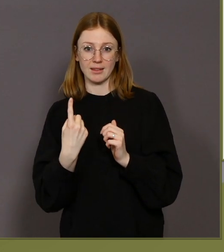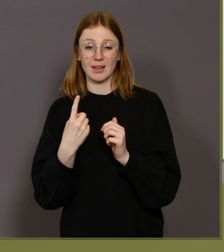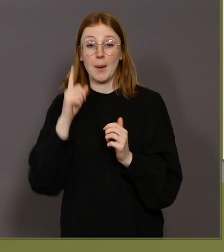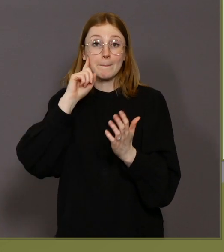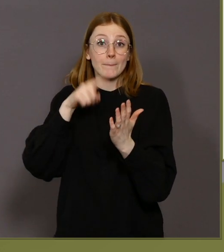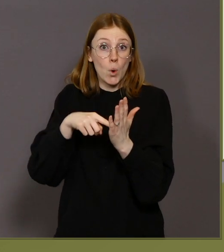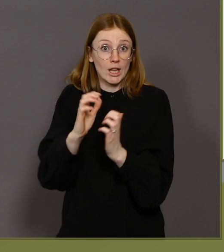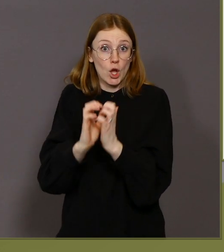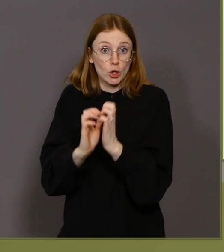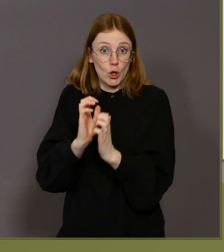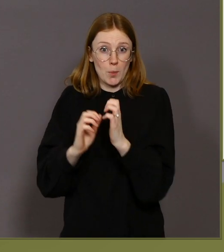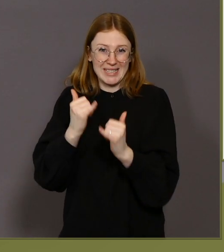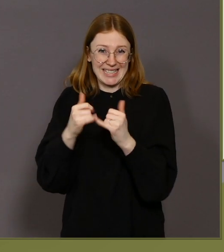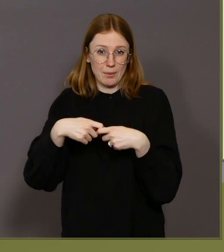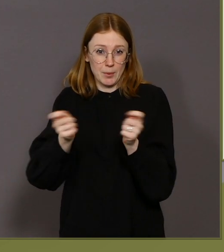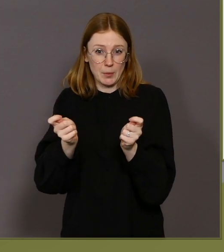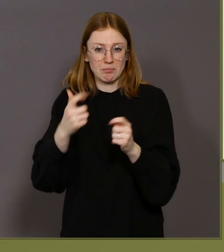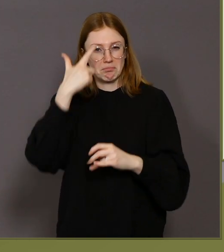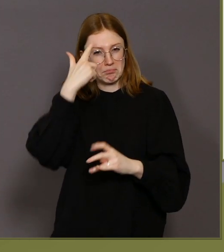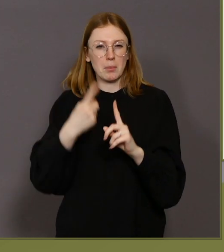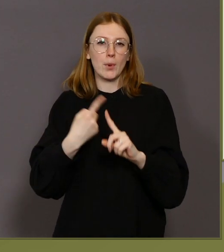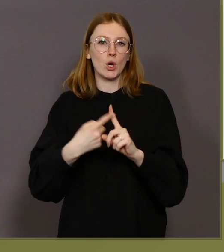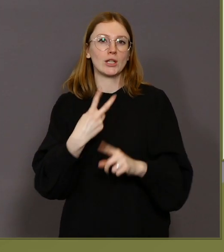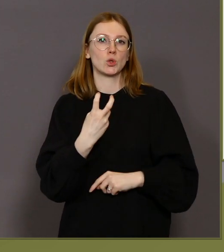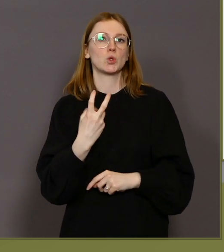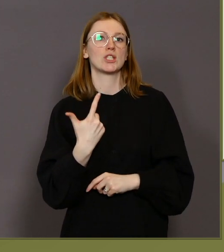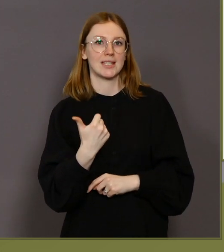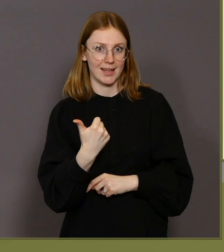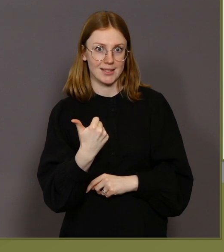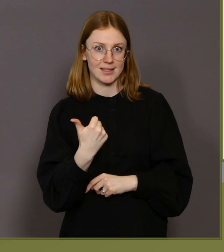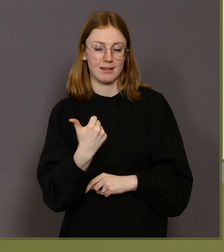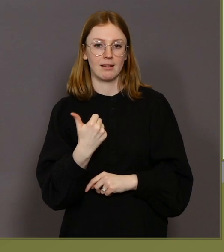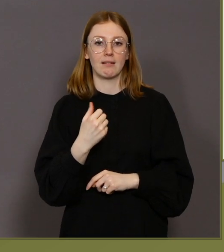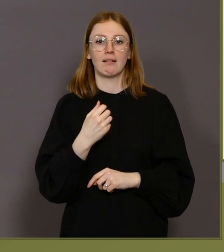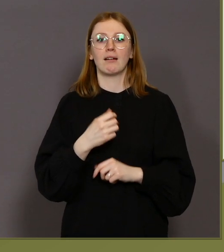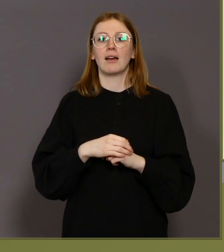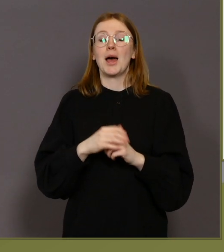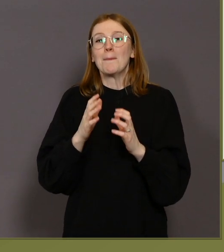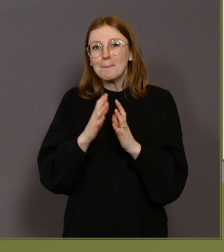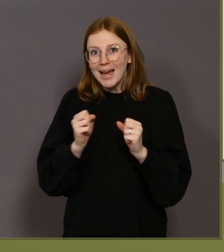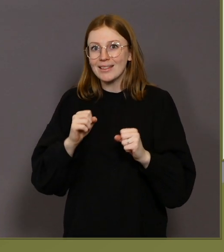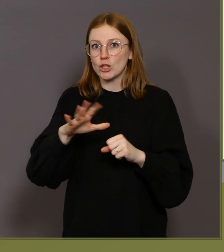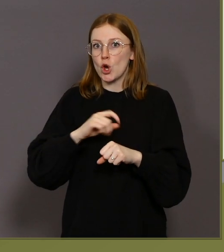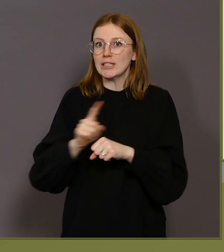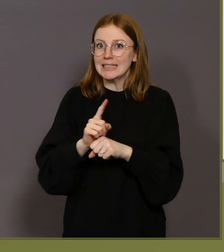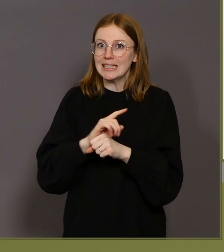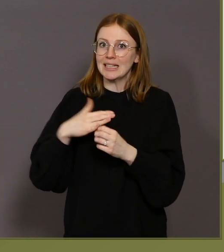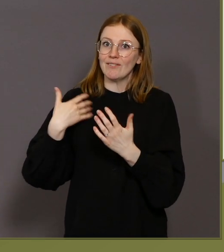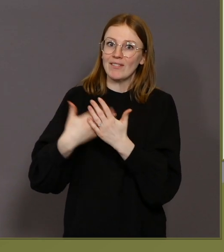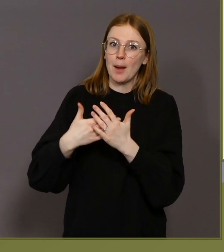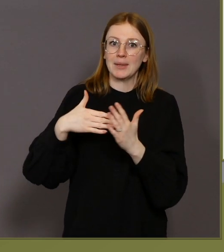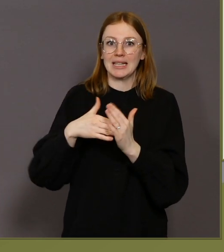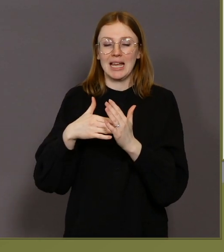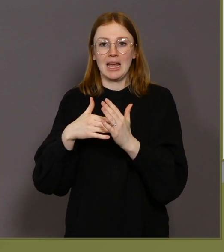publication is kind of probably beginning of 2026, but it will take some time until it's harmonized with the